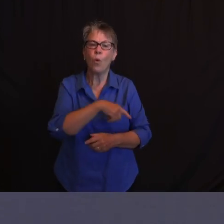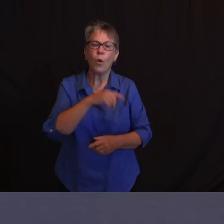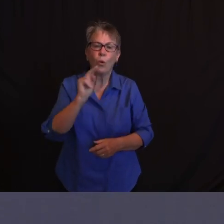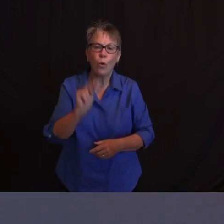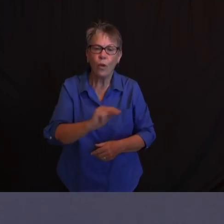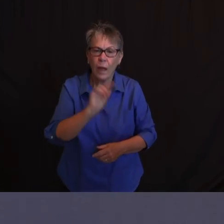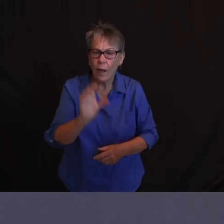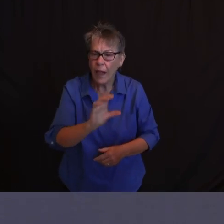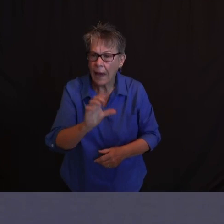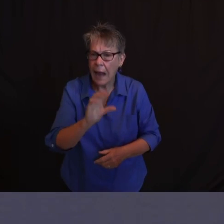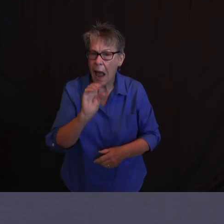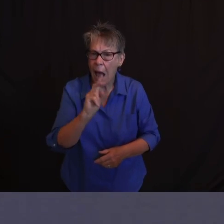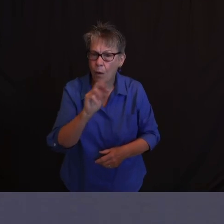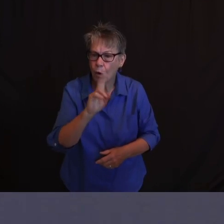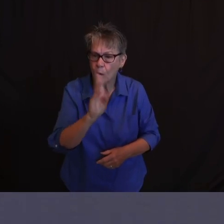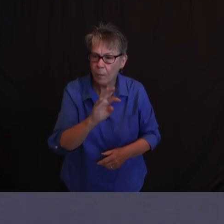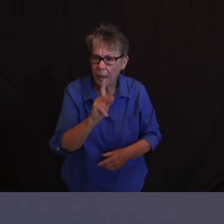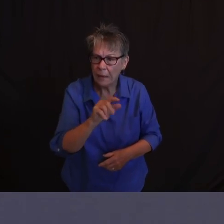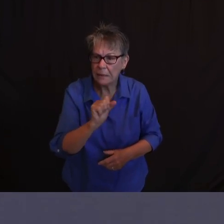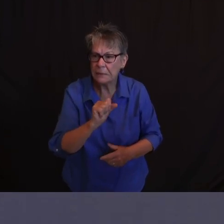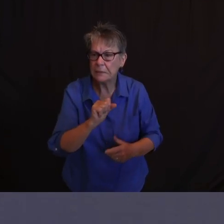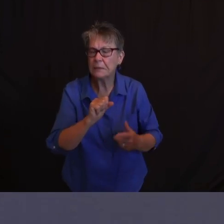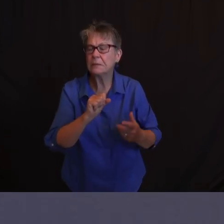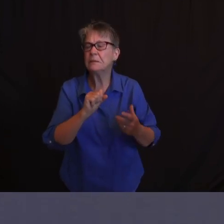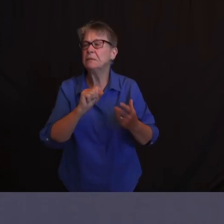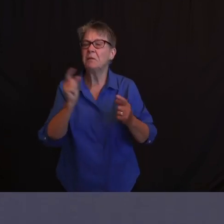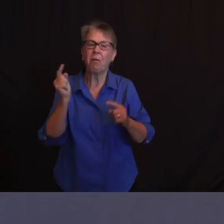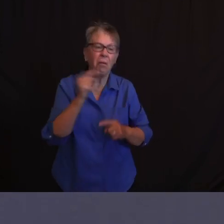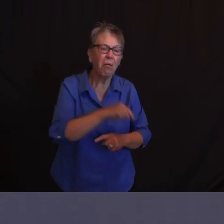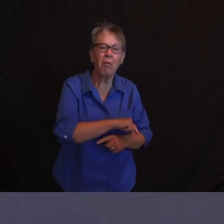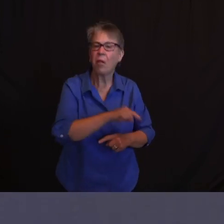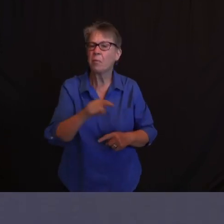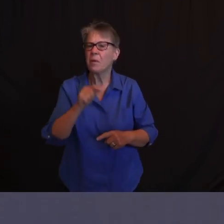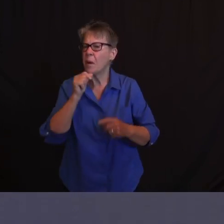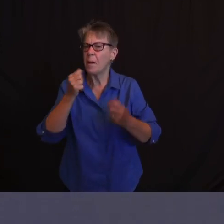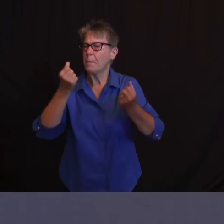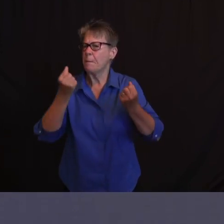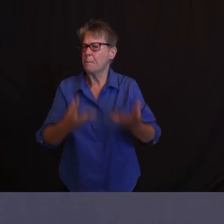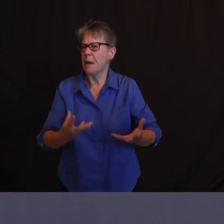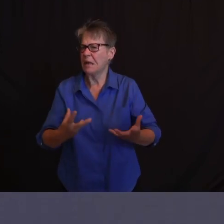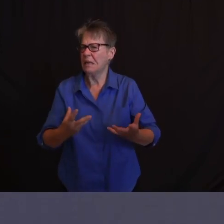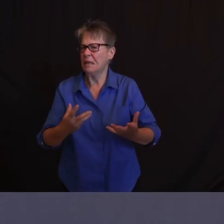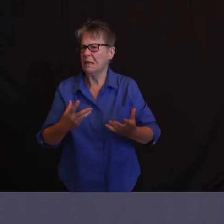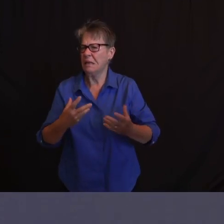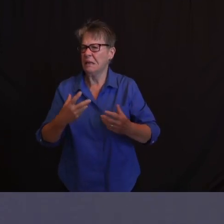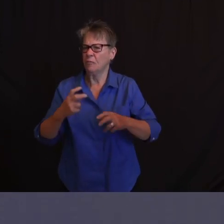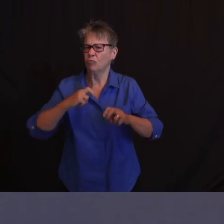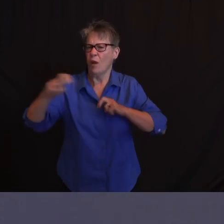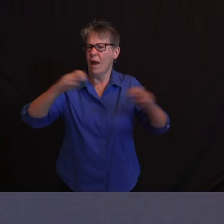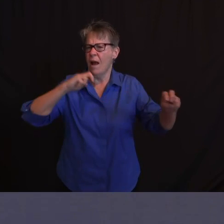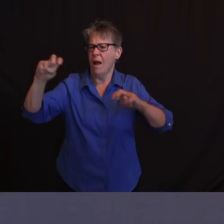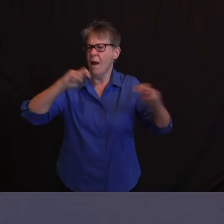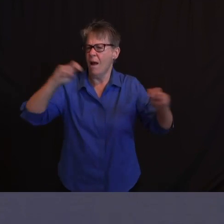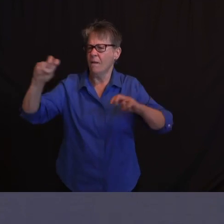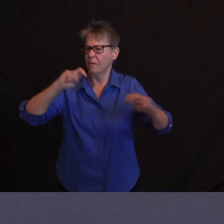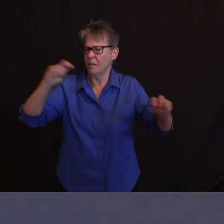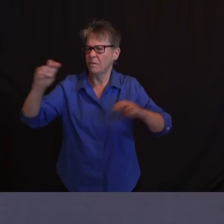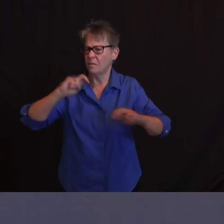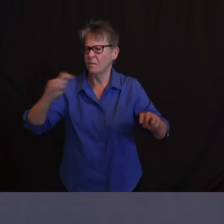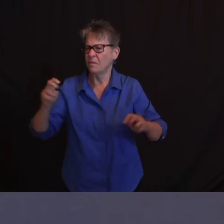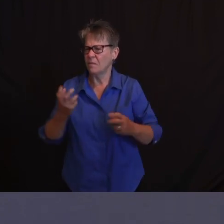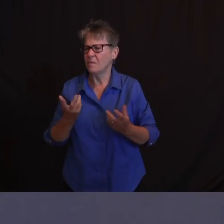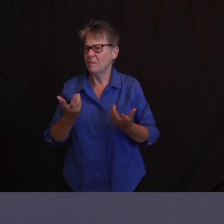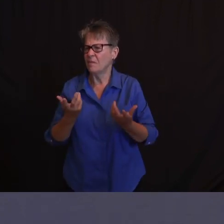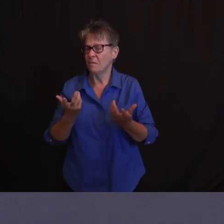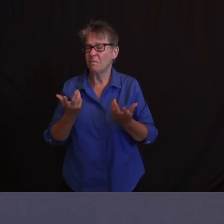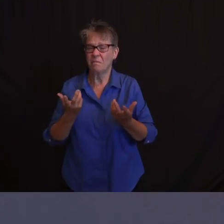but very little of it. So we have, particularly when the weather is good, we have a lot more folks staying at home and going to the shore or